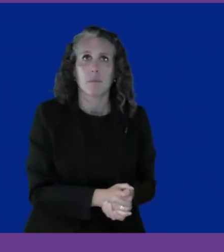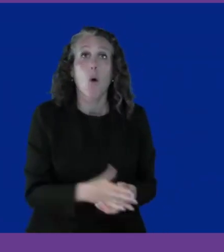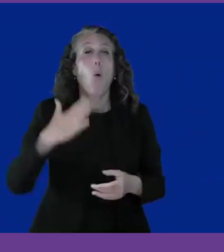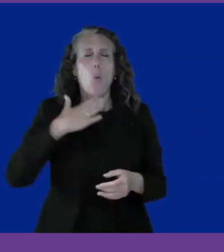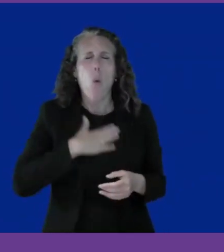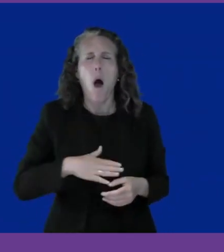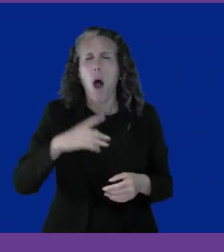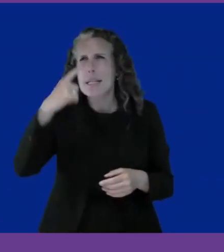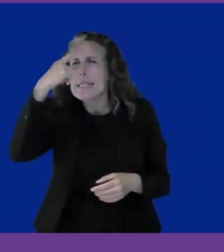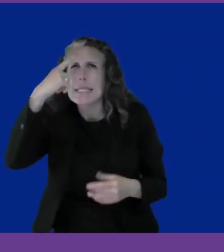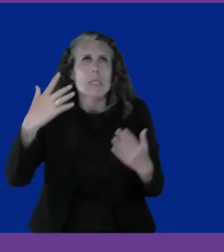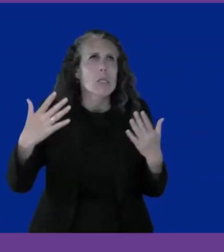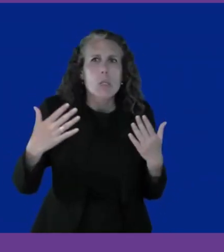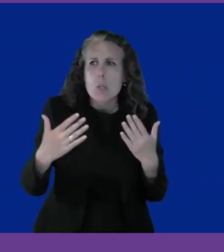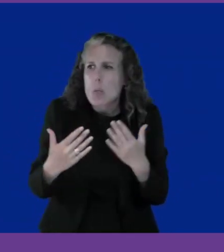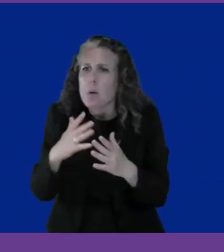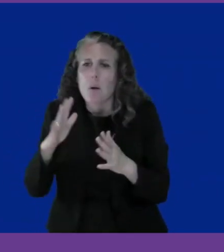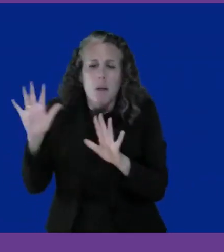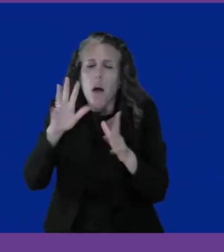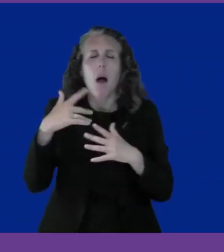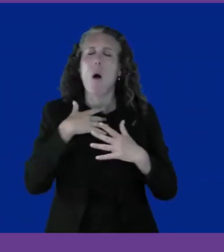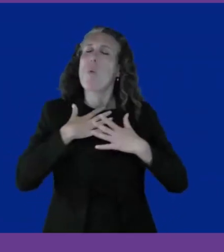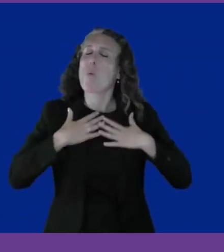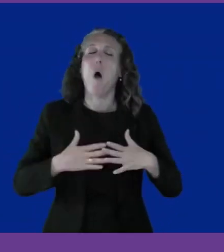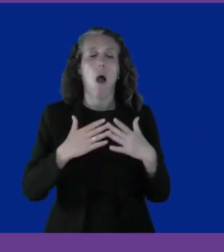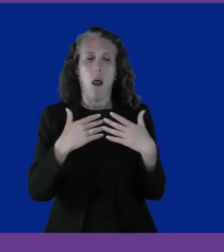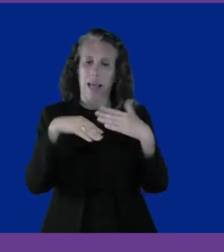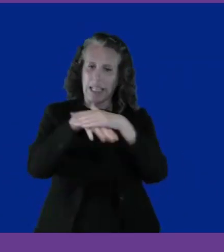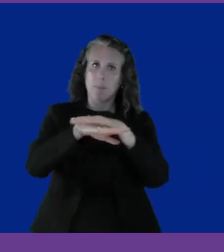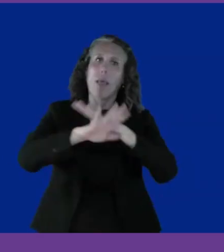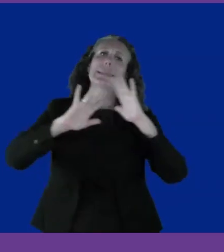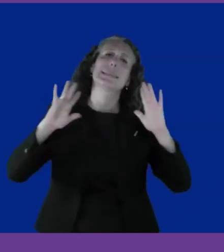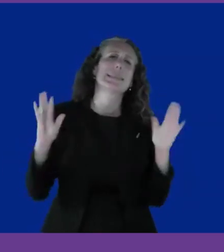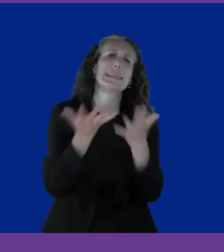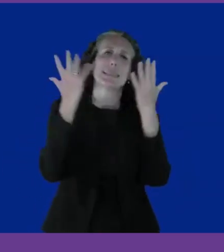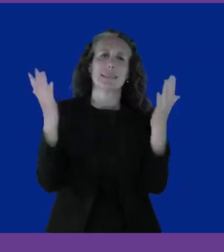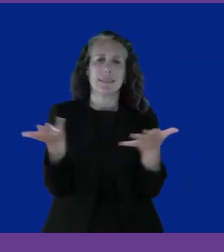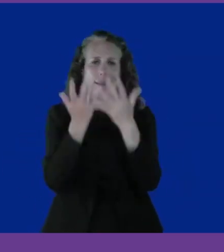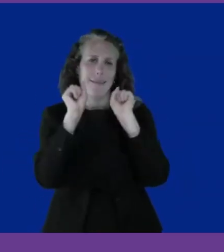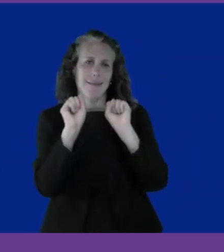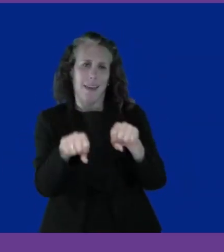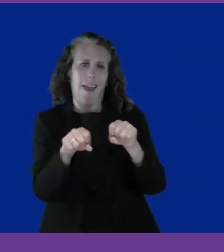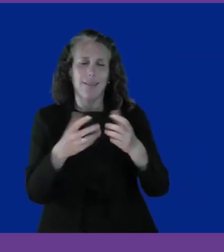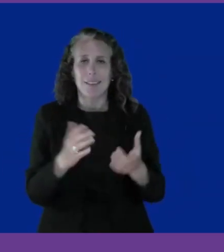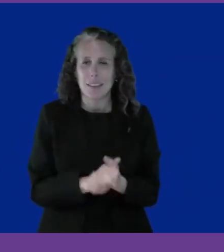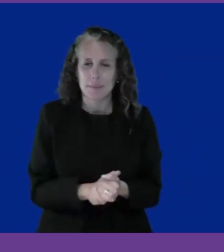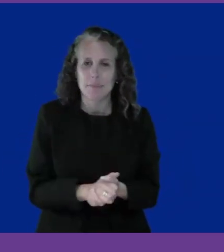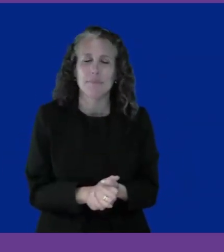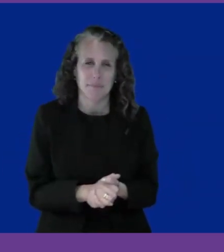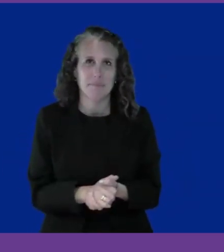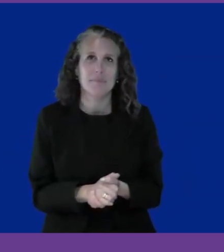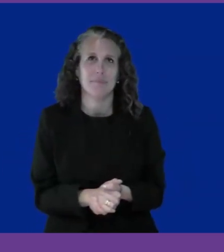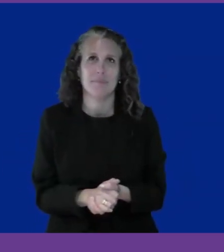We wanted to make it easy to have accessibility. Now, accessibility, I was very happy by